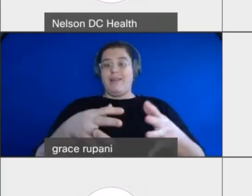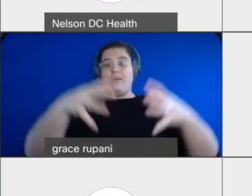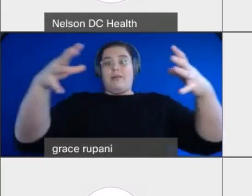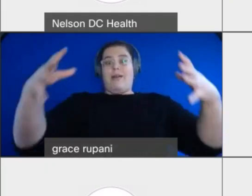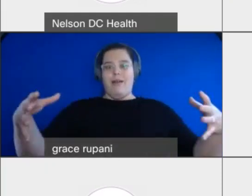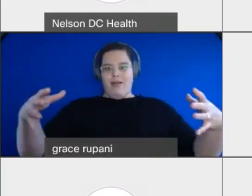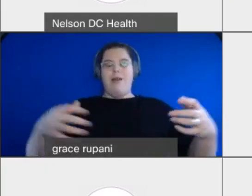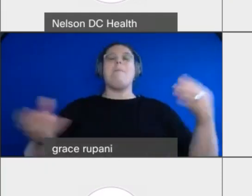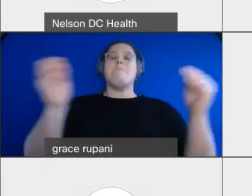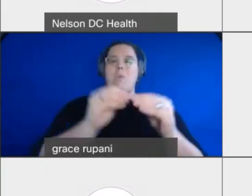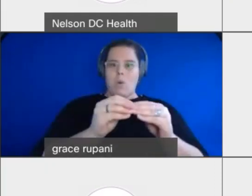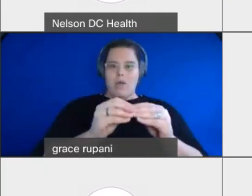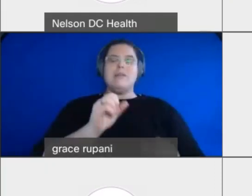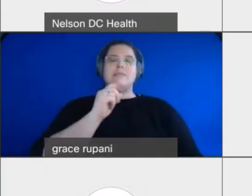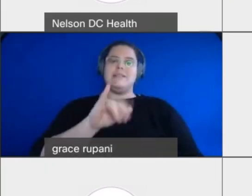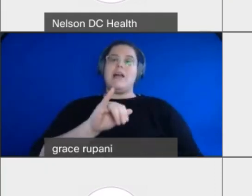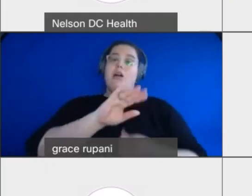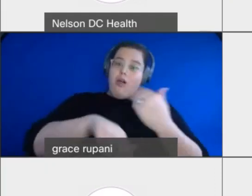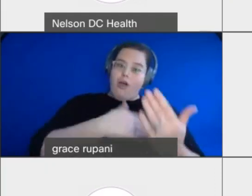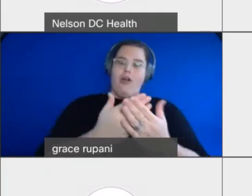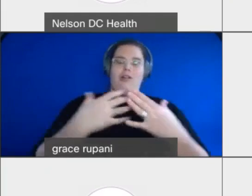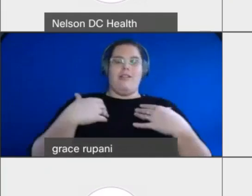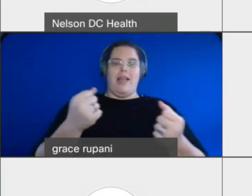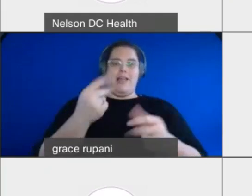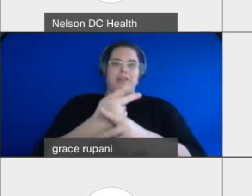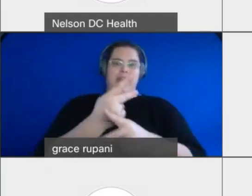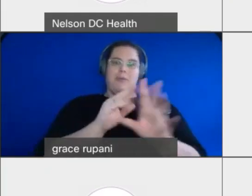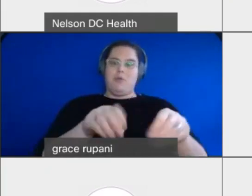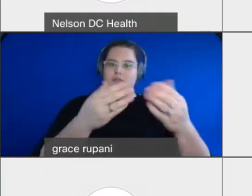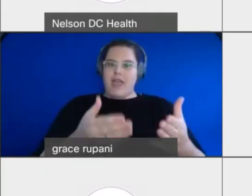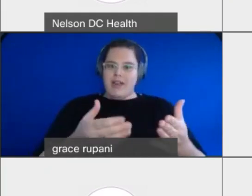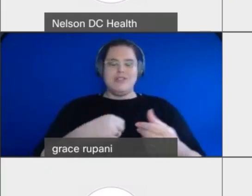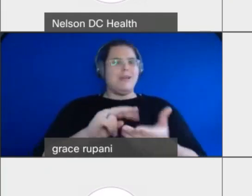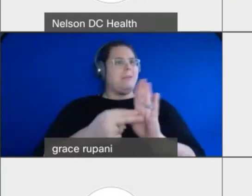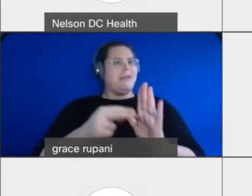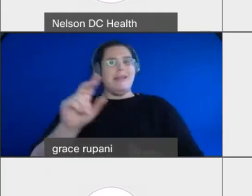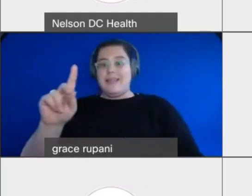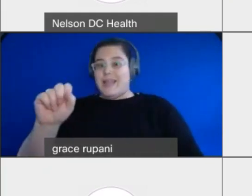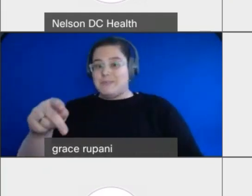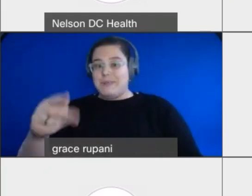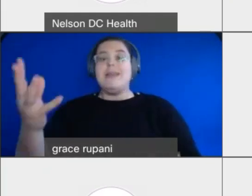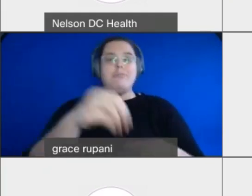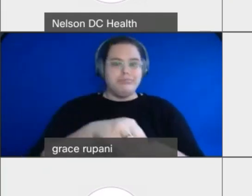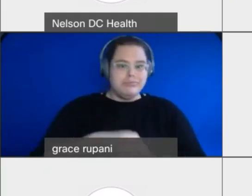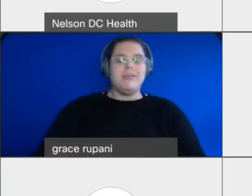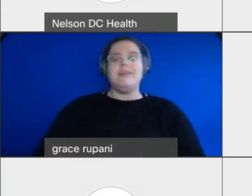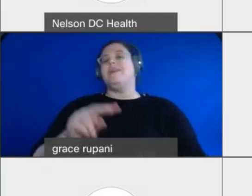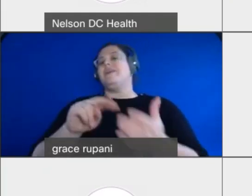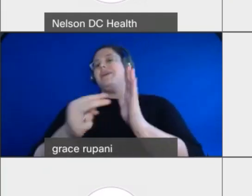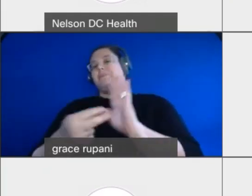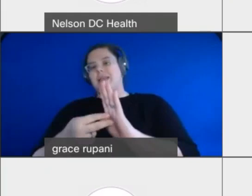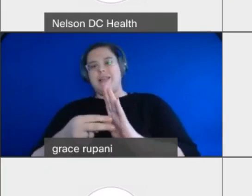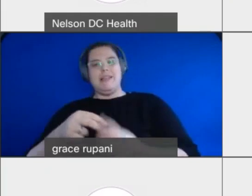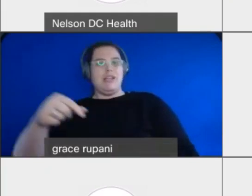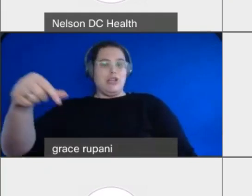healthcare providers, which is that expanded definition. It includes DSPs. It would include the Q who is working on site. It